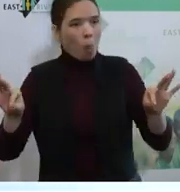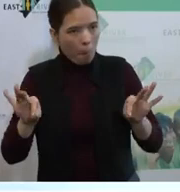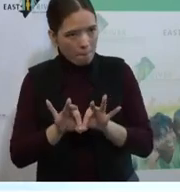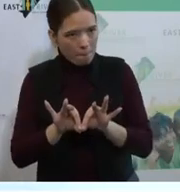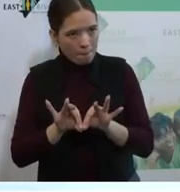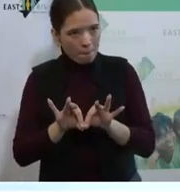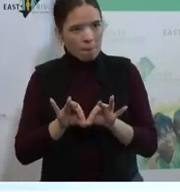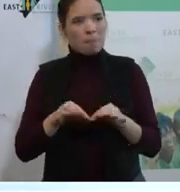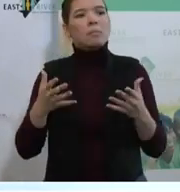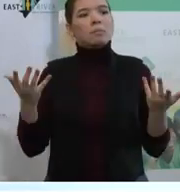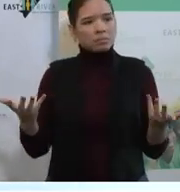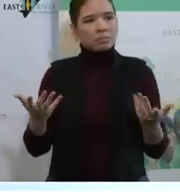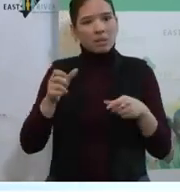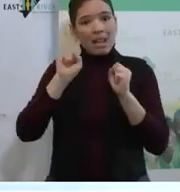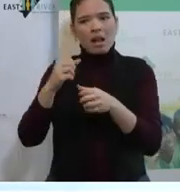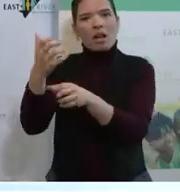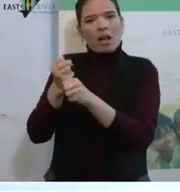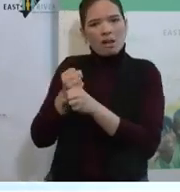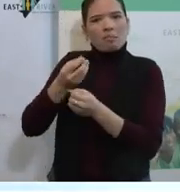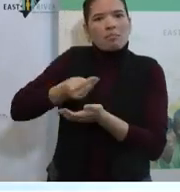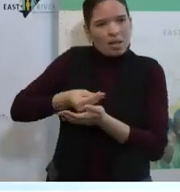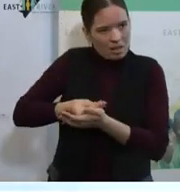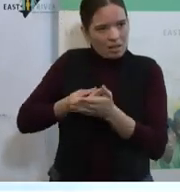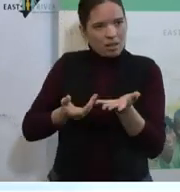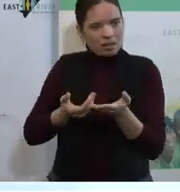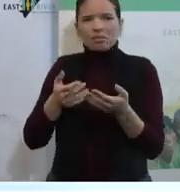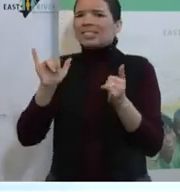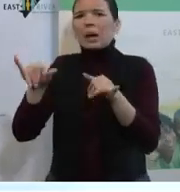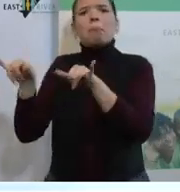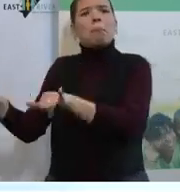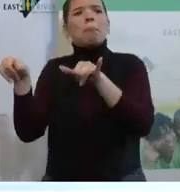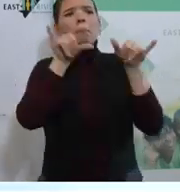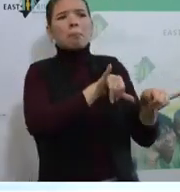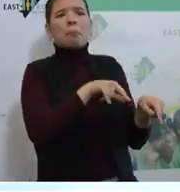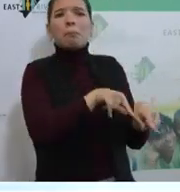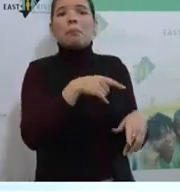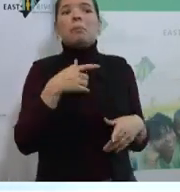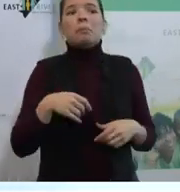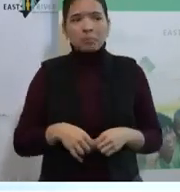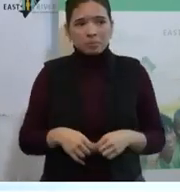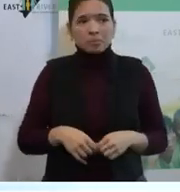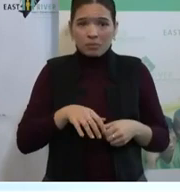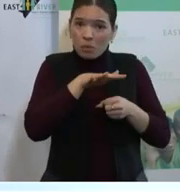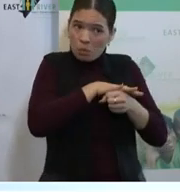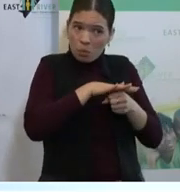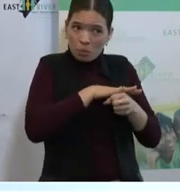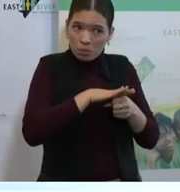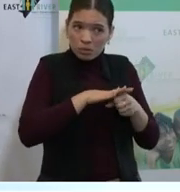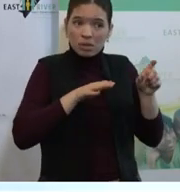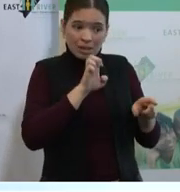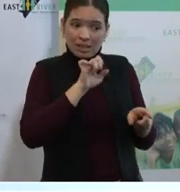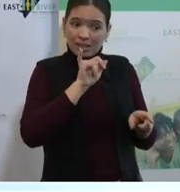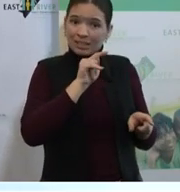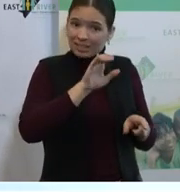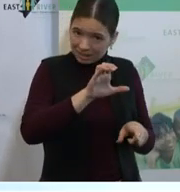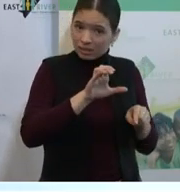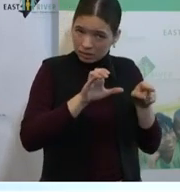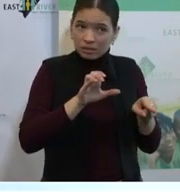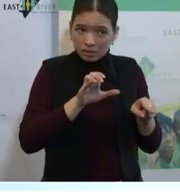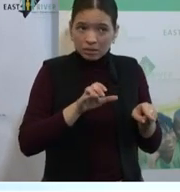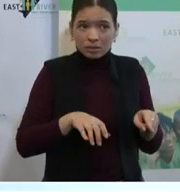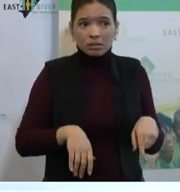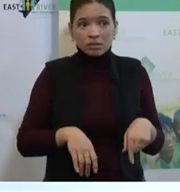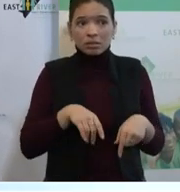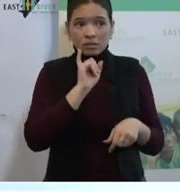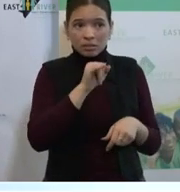we also have our own, a local EITC. And in the past, if you filed for the local, we